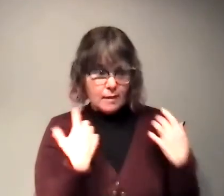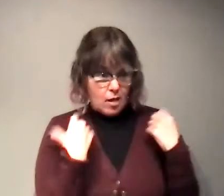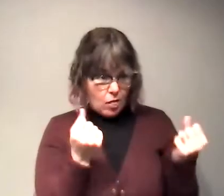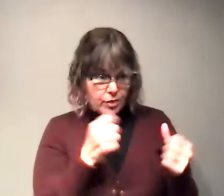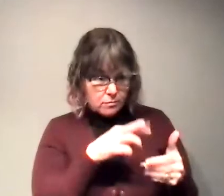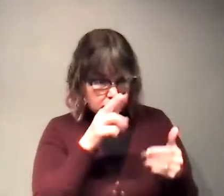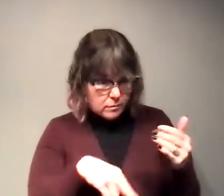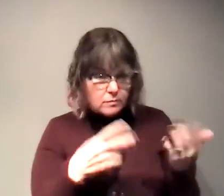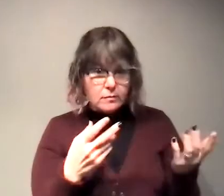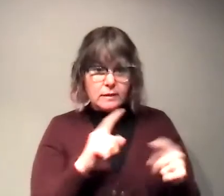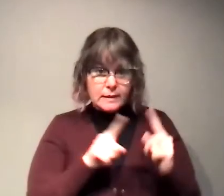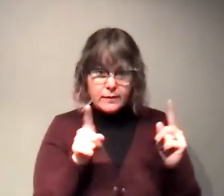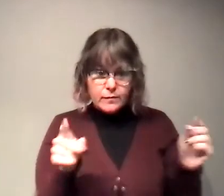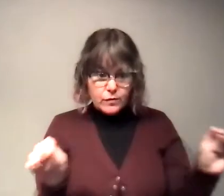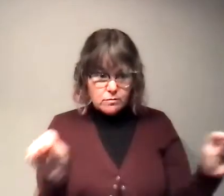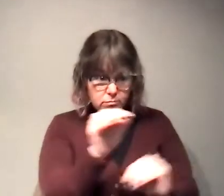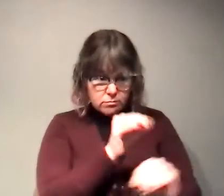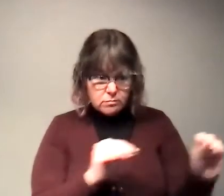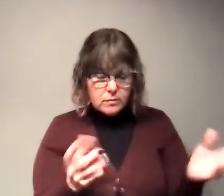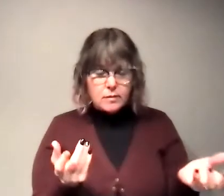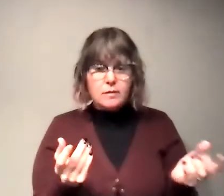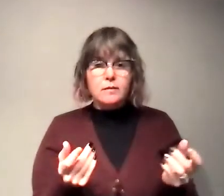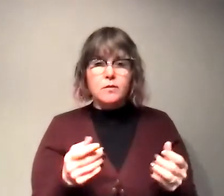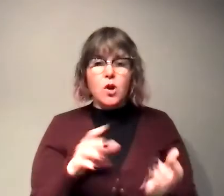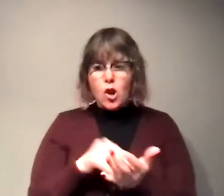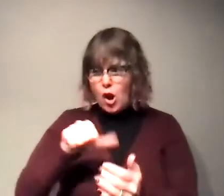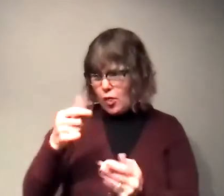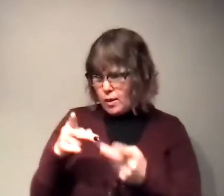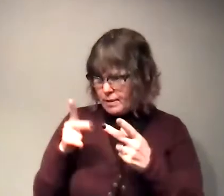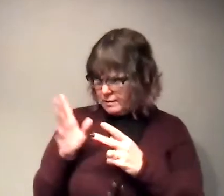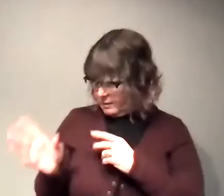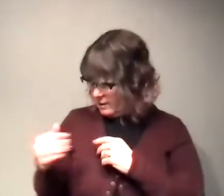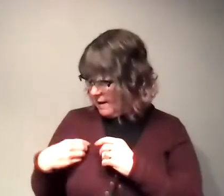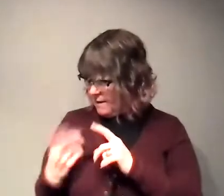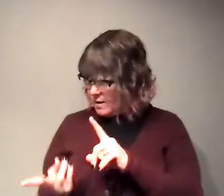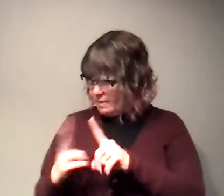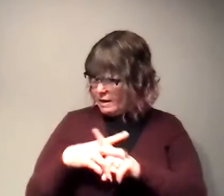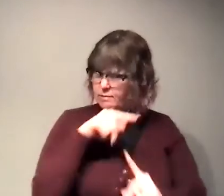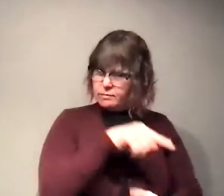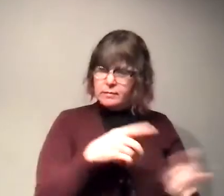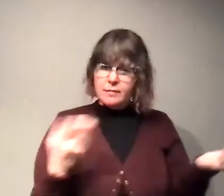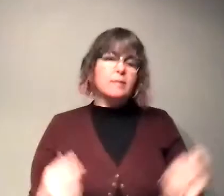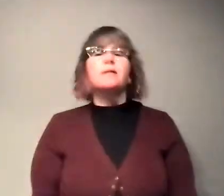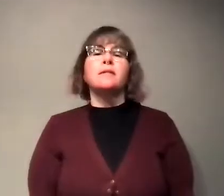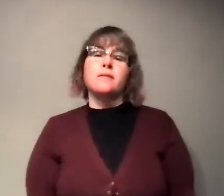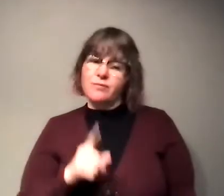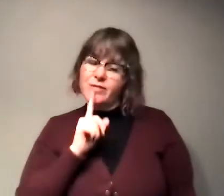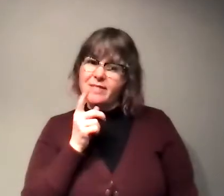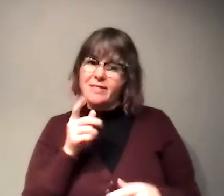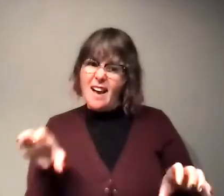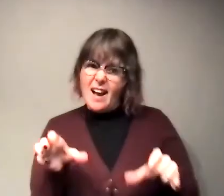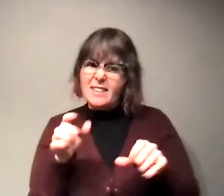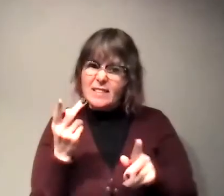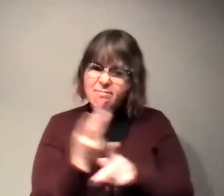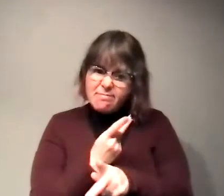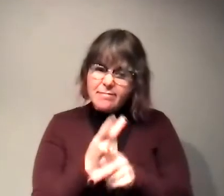are in different combinations, or we can try to learn from other places with similar settings, but that's something we're trying to figure out all the